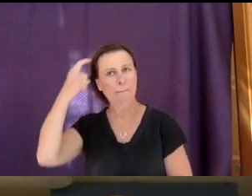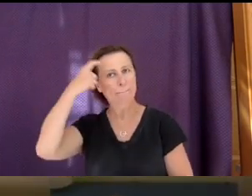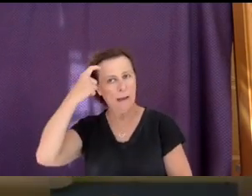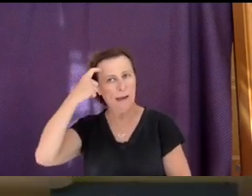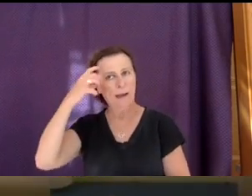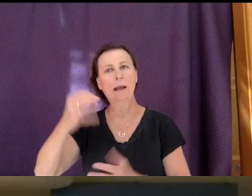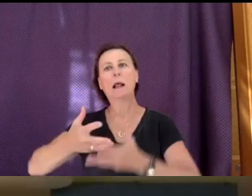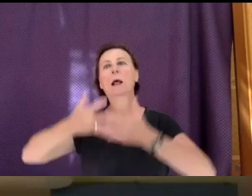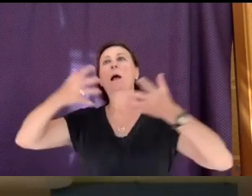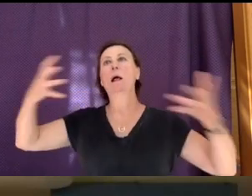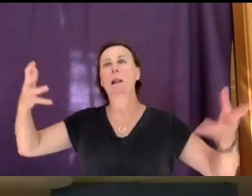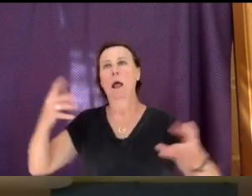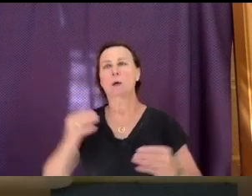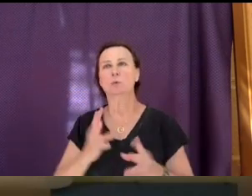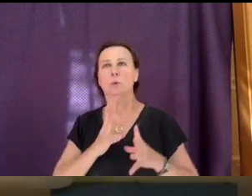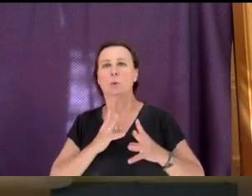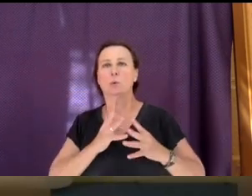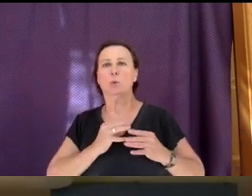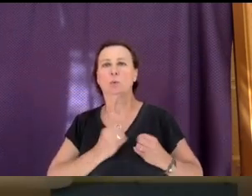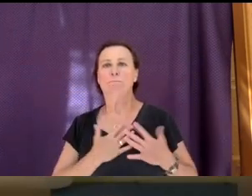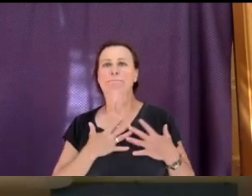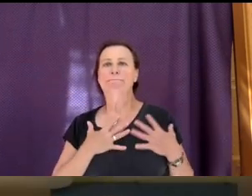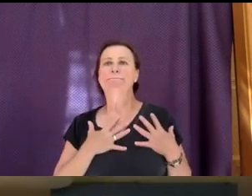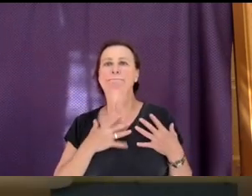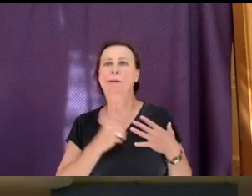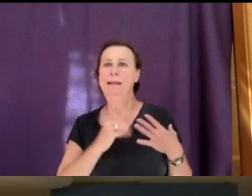to absorb into our hearts.